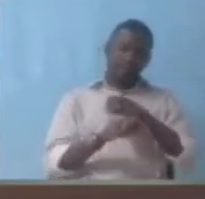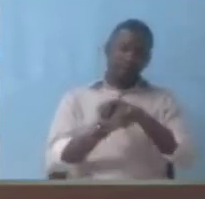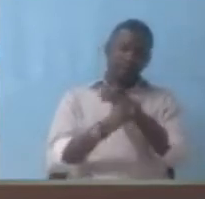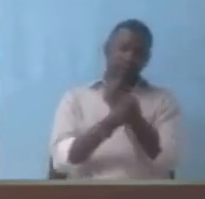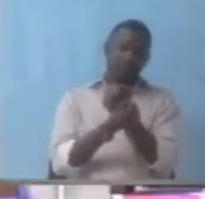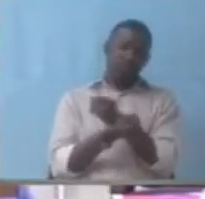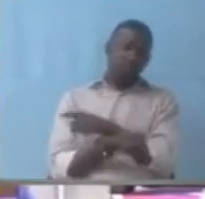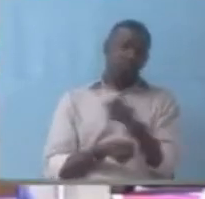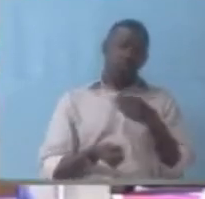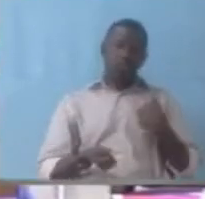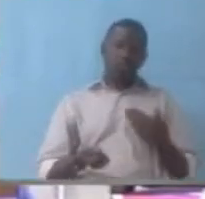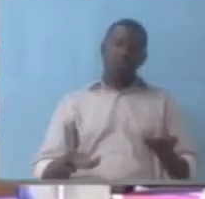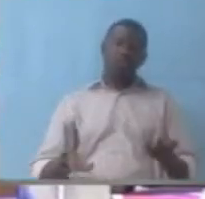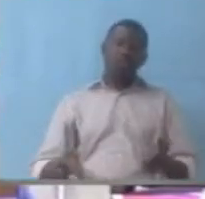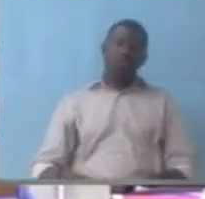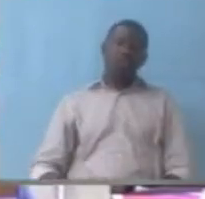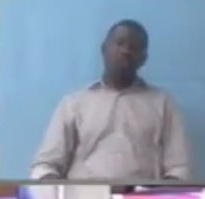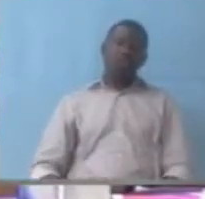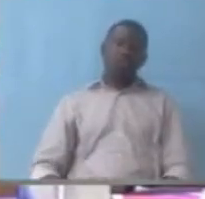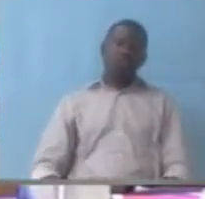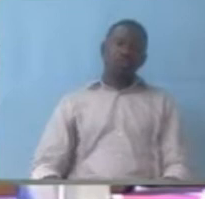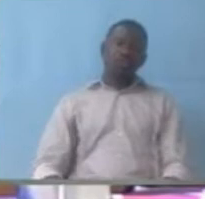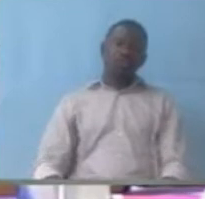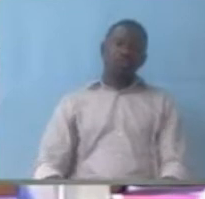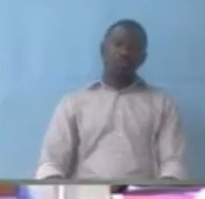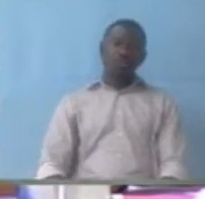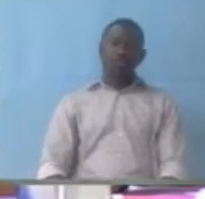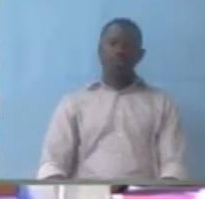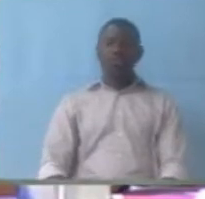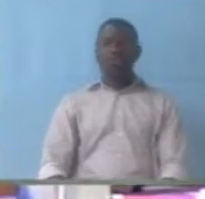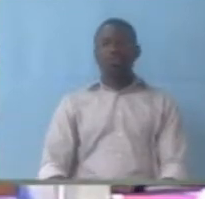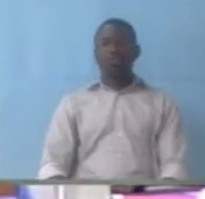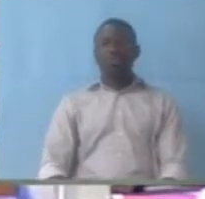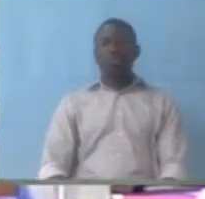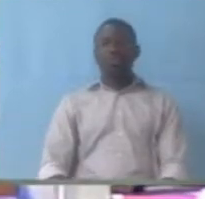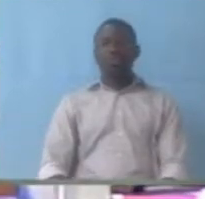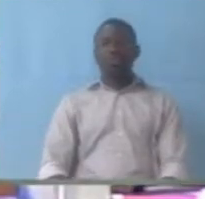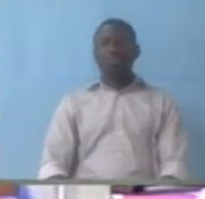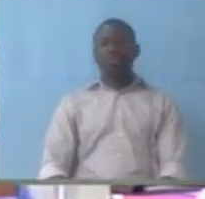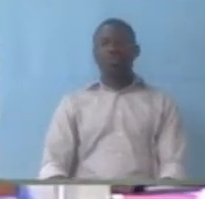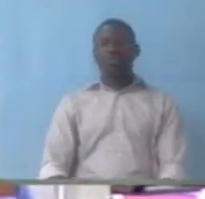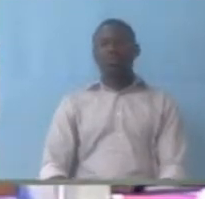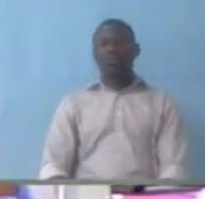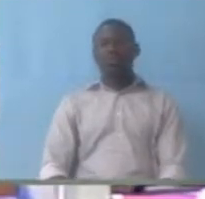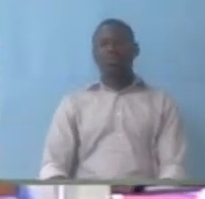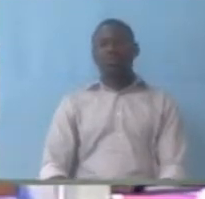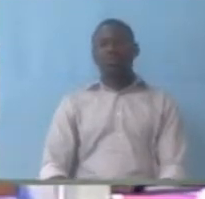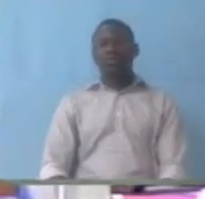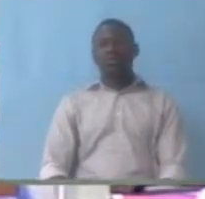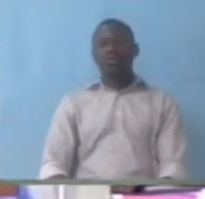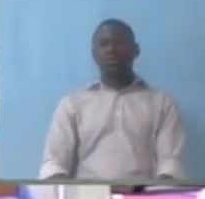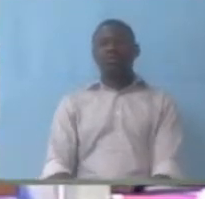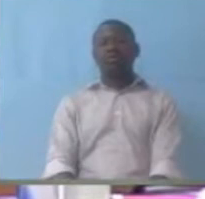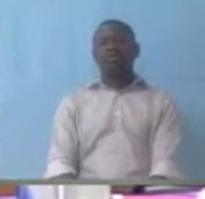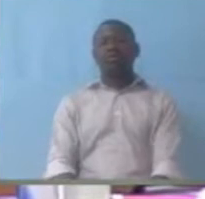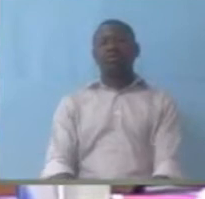Akamun vo wala nyindi ko mbe safere woto wala nyindi ko tanko bunda mol chairman sa fono le ko wala la wojunta chairman we la nyaton ko